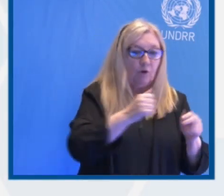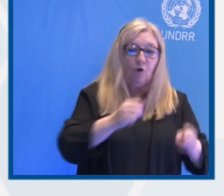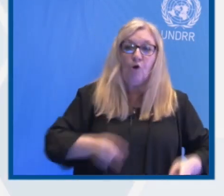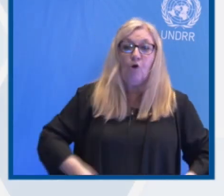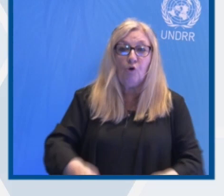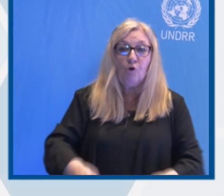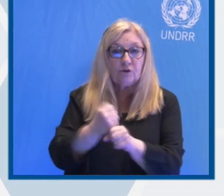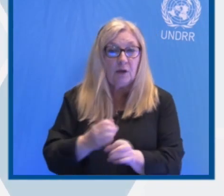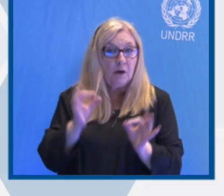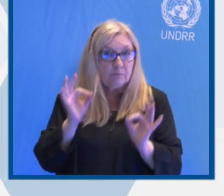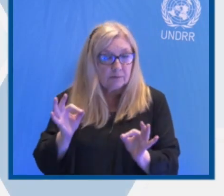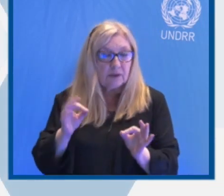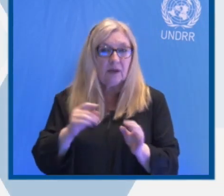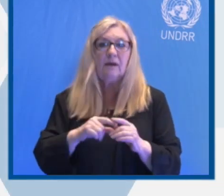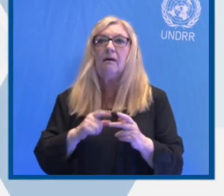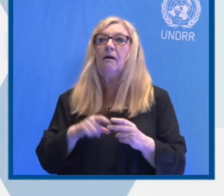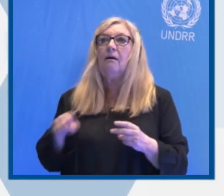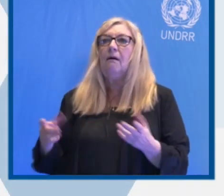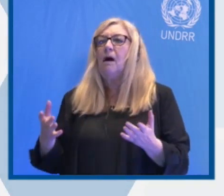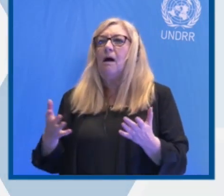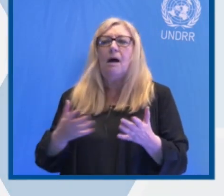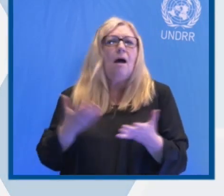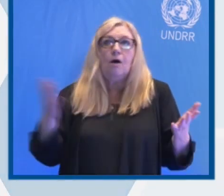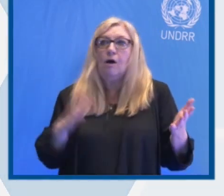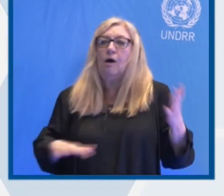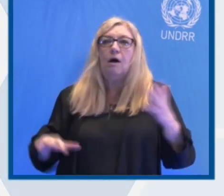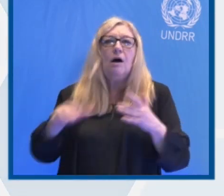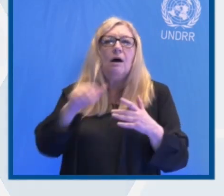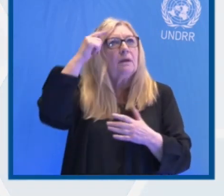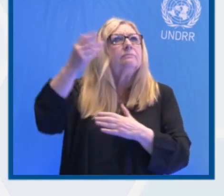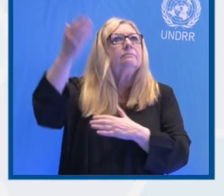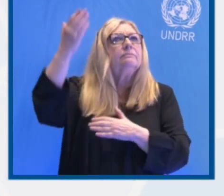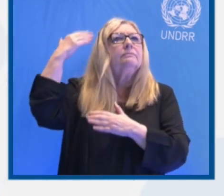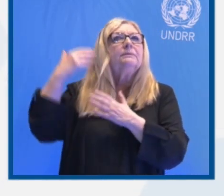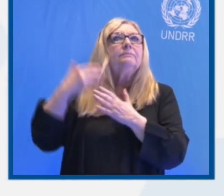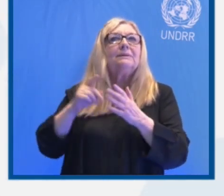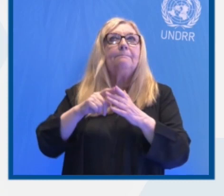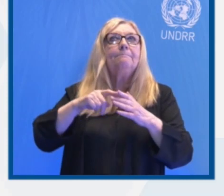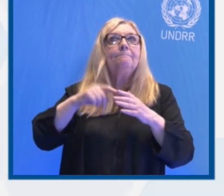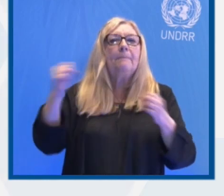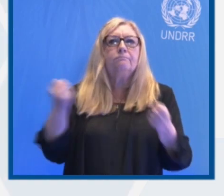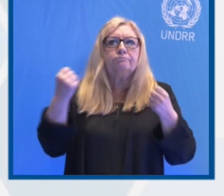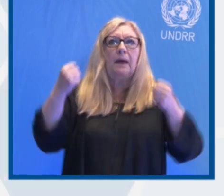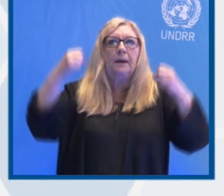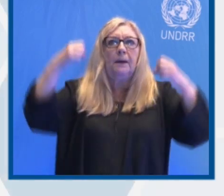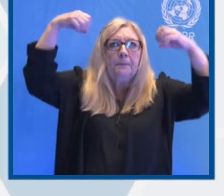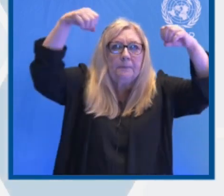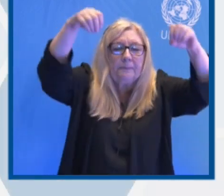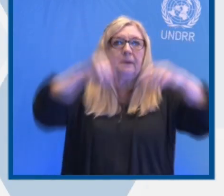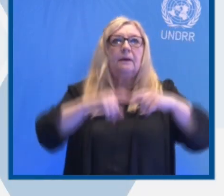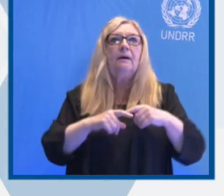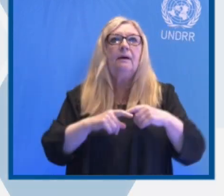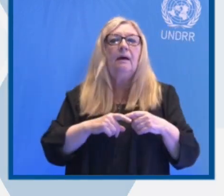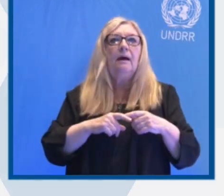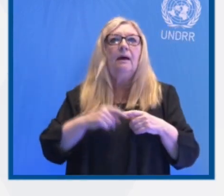to looking at resilience of energy systems, not just the traditional systems, but also renewable energy systems,